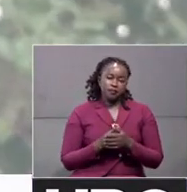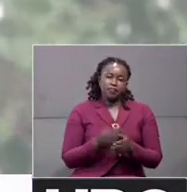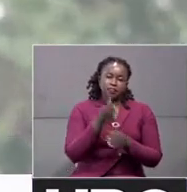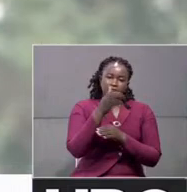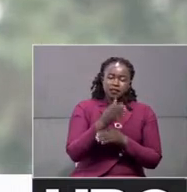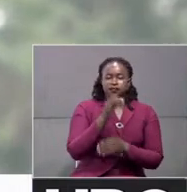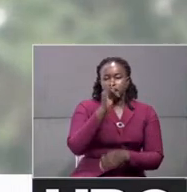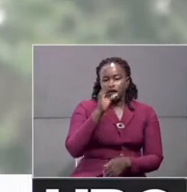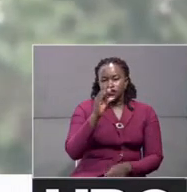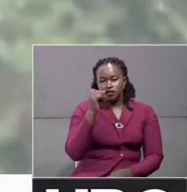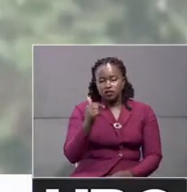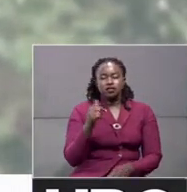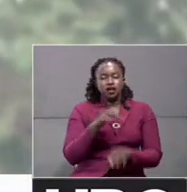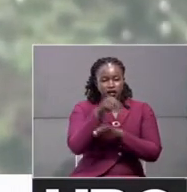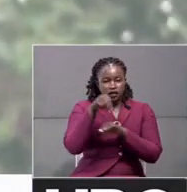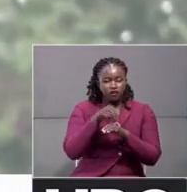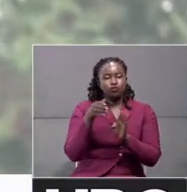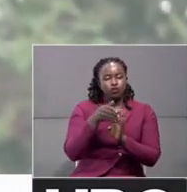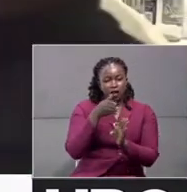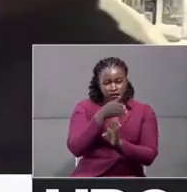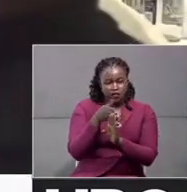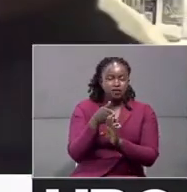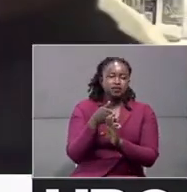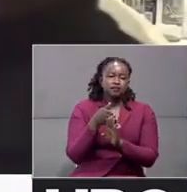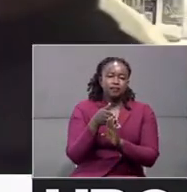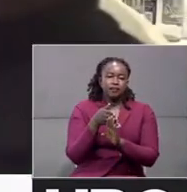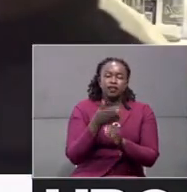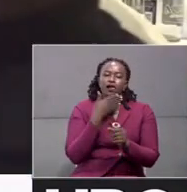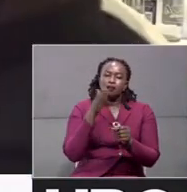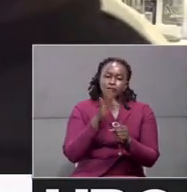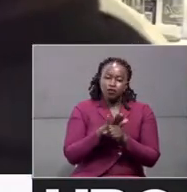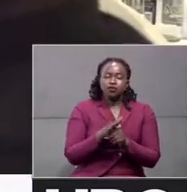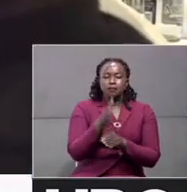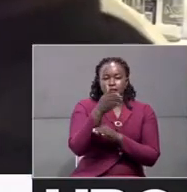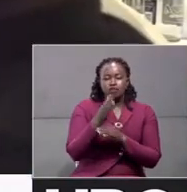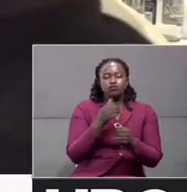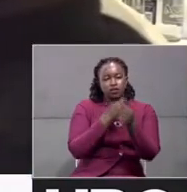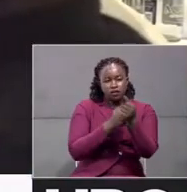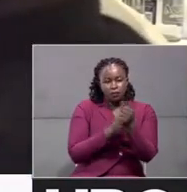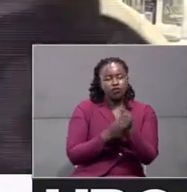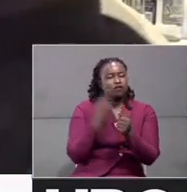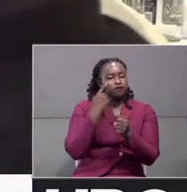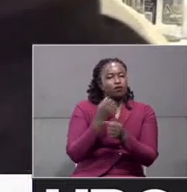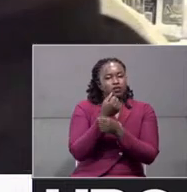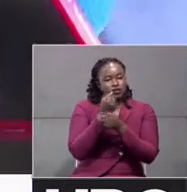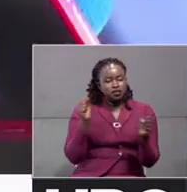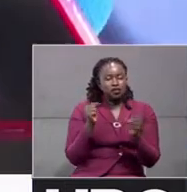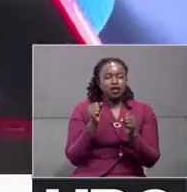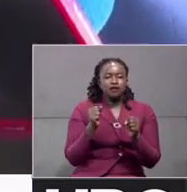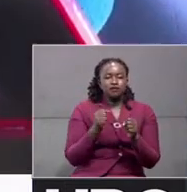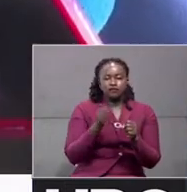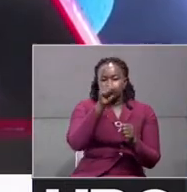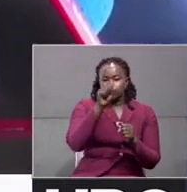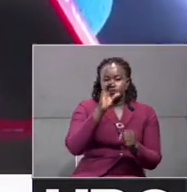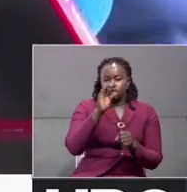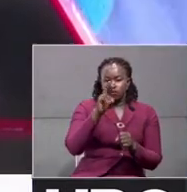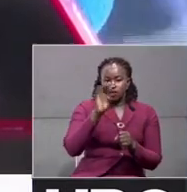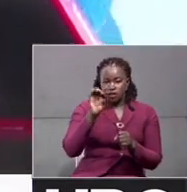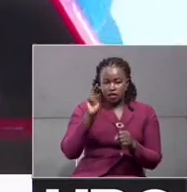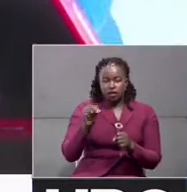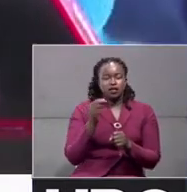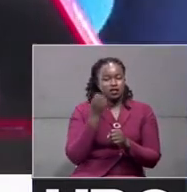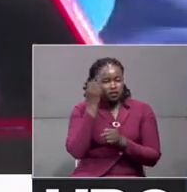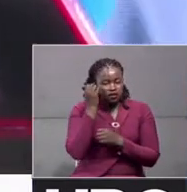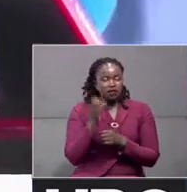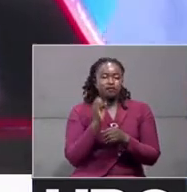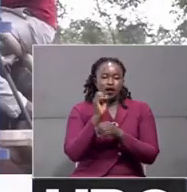ICT and National Guidance, Dr. Chris Bariomunsi, pledged the ministry support for the Safe Screen, Safe Kids initiative and advised media